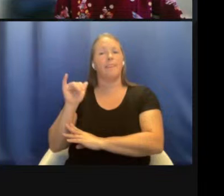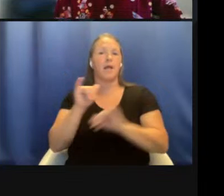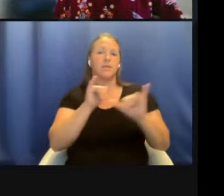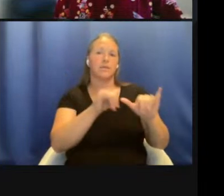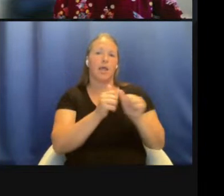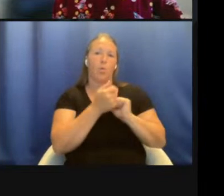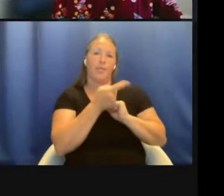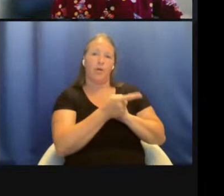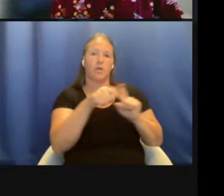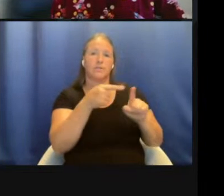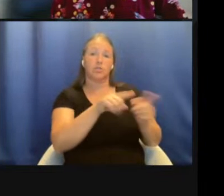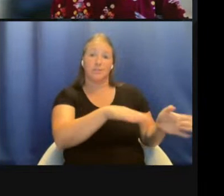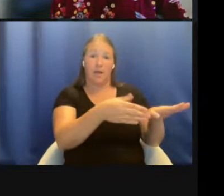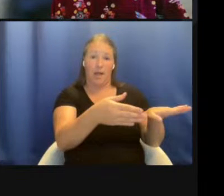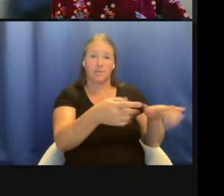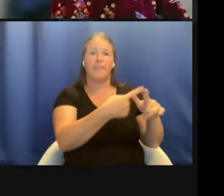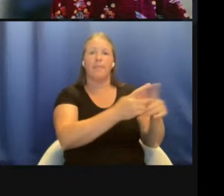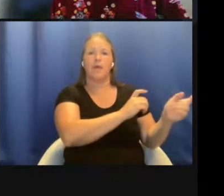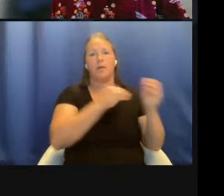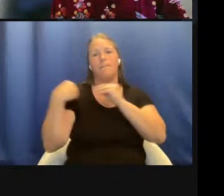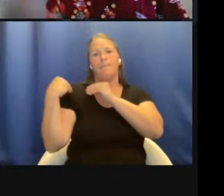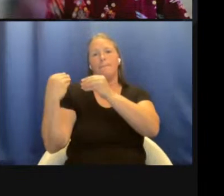her grandson.